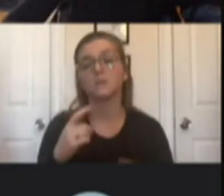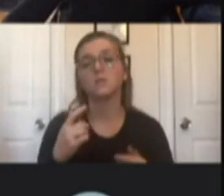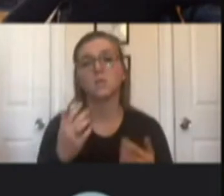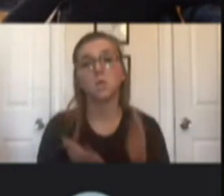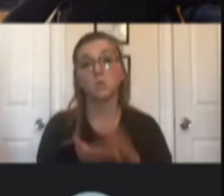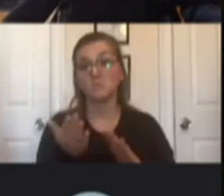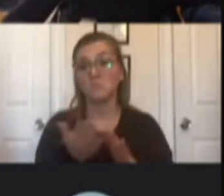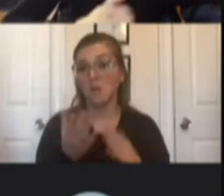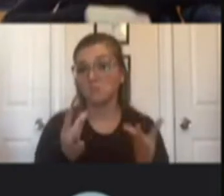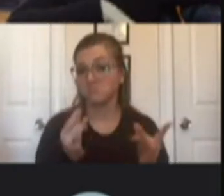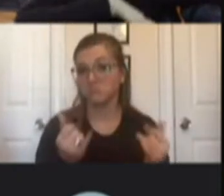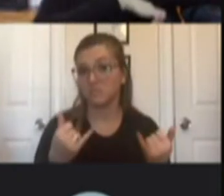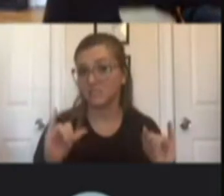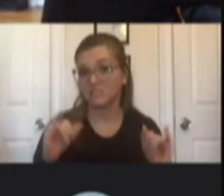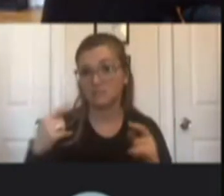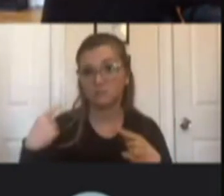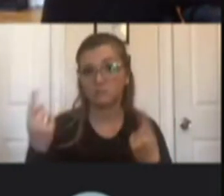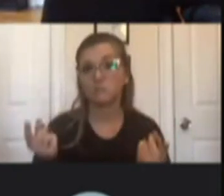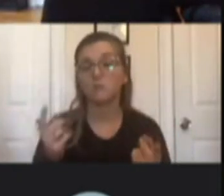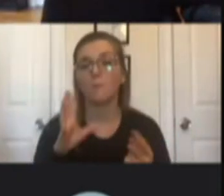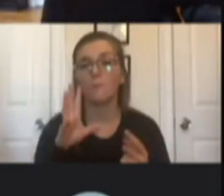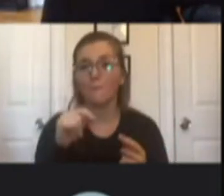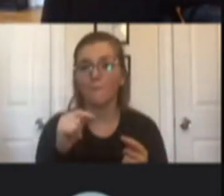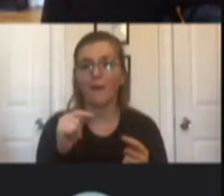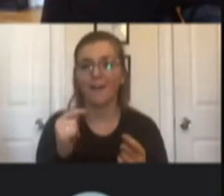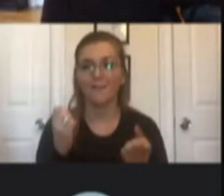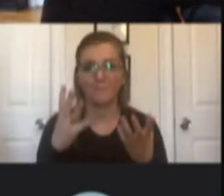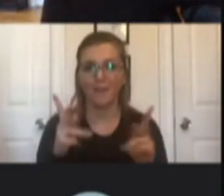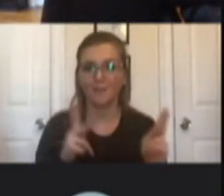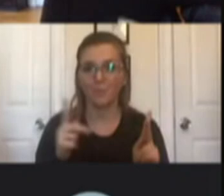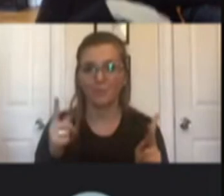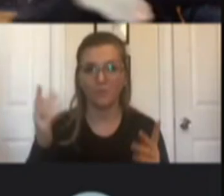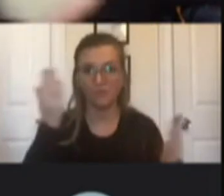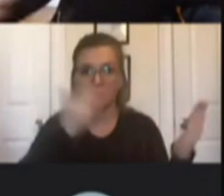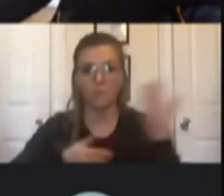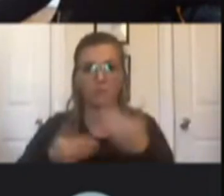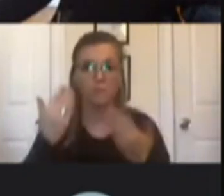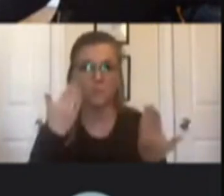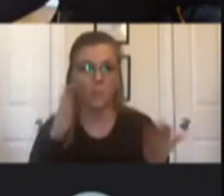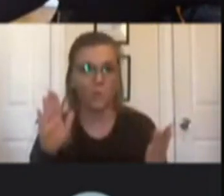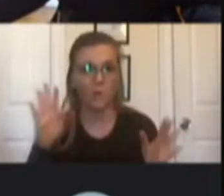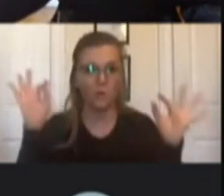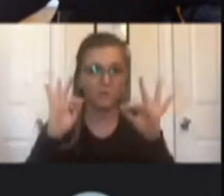but because of this lack of awareness or knowledge that